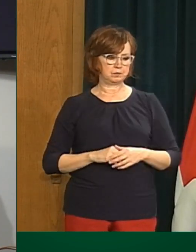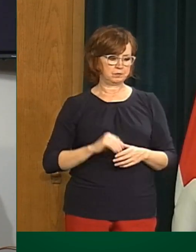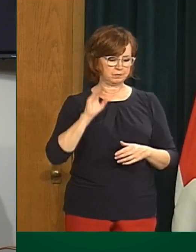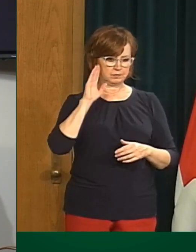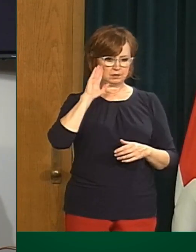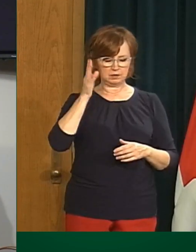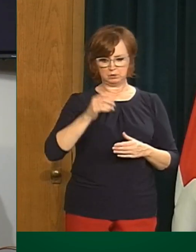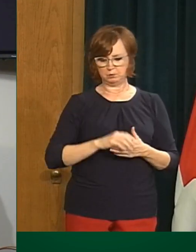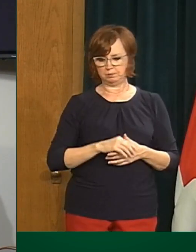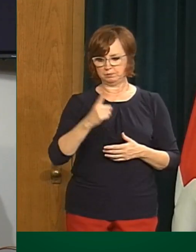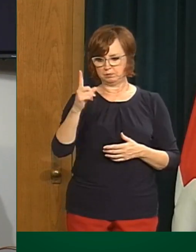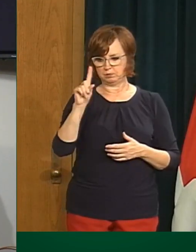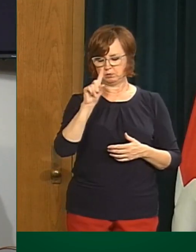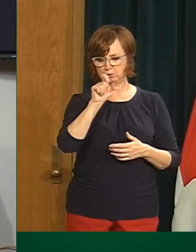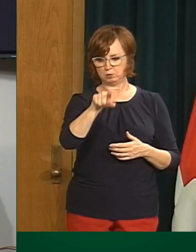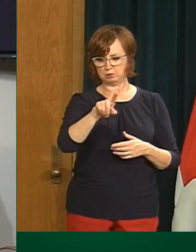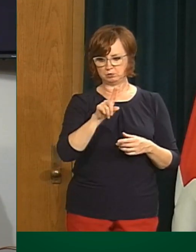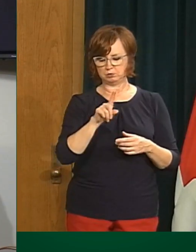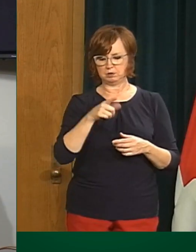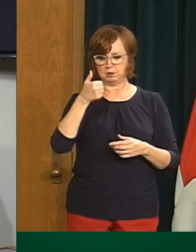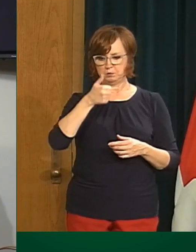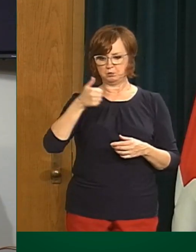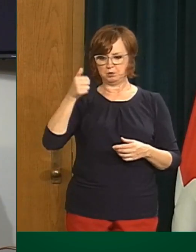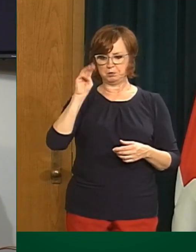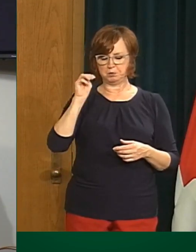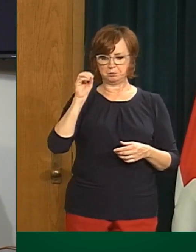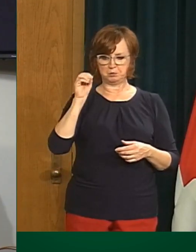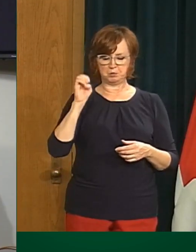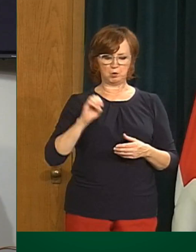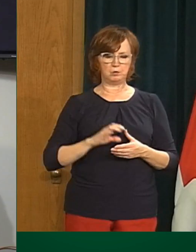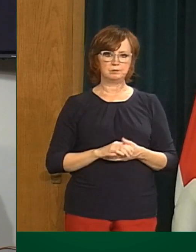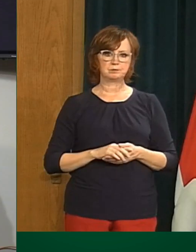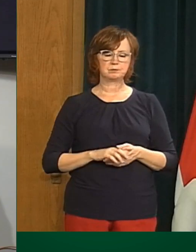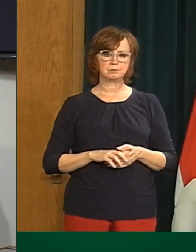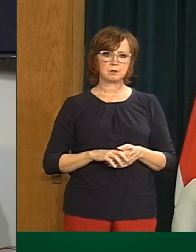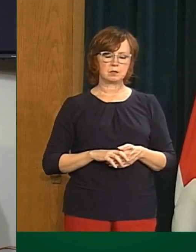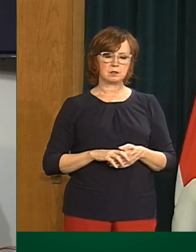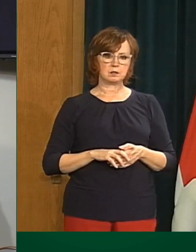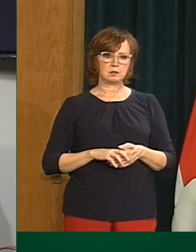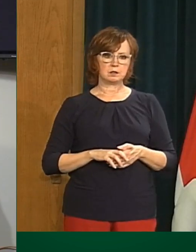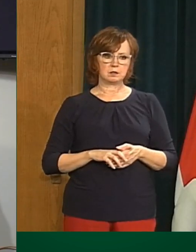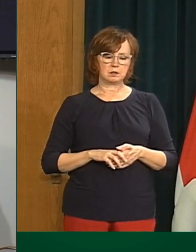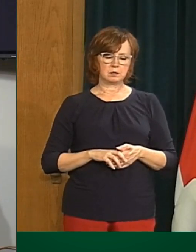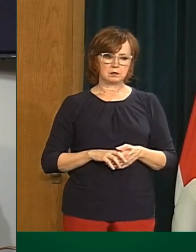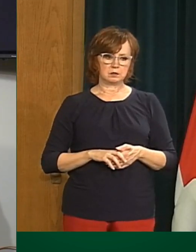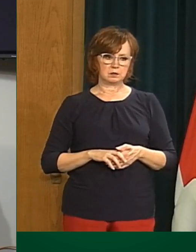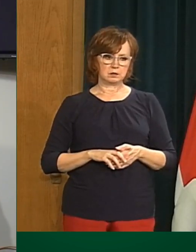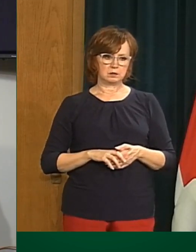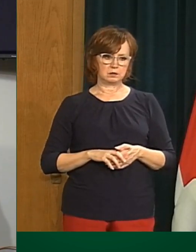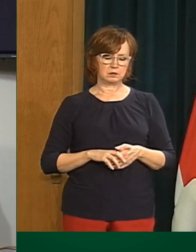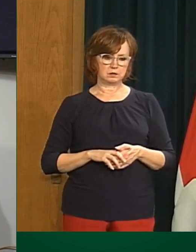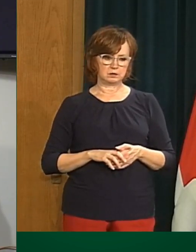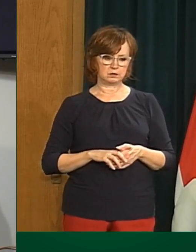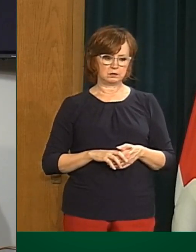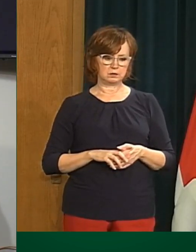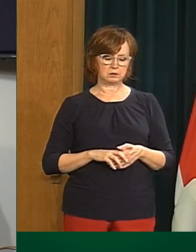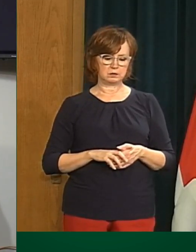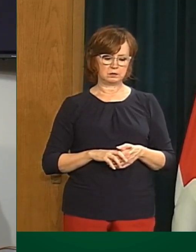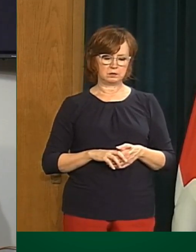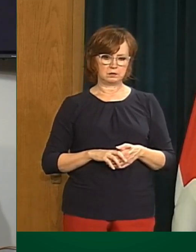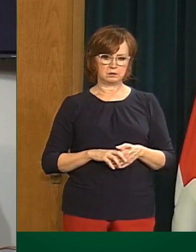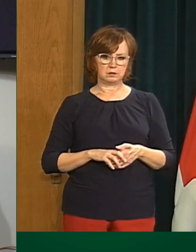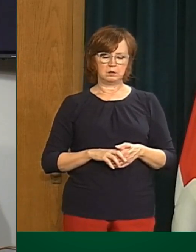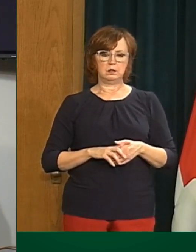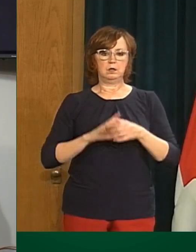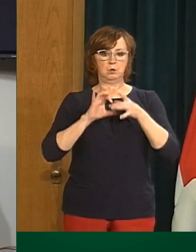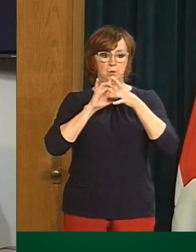Hello. Yes, this question is for the Premier in relation to yesterday's plan. What are you